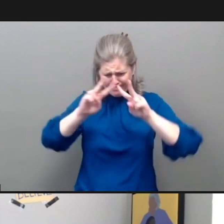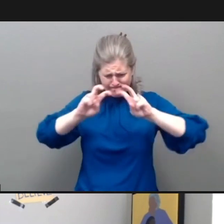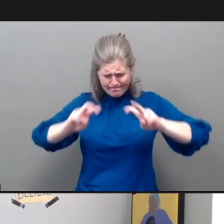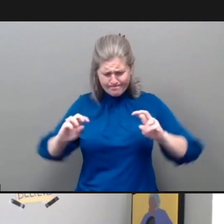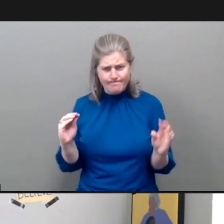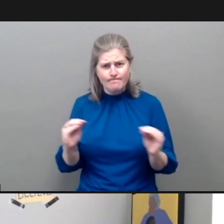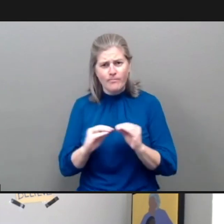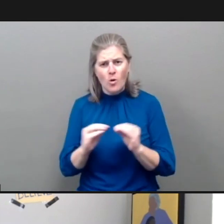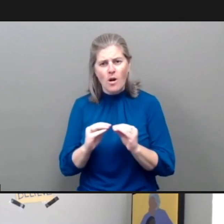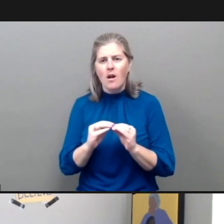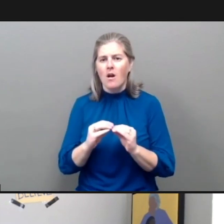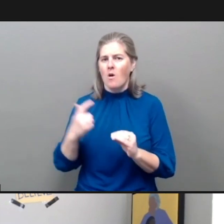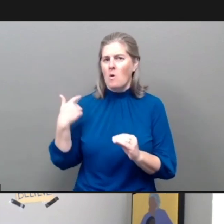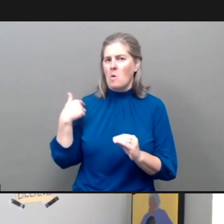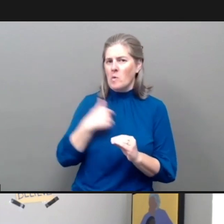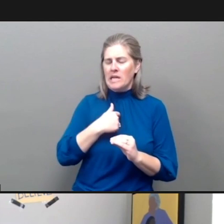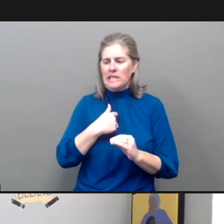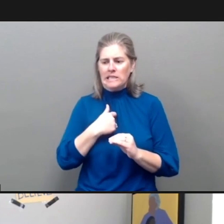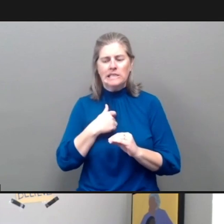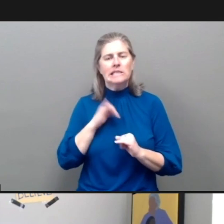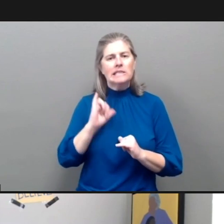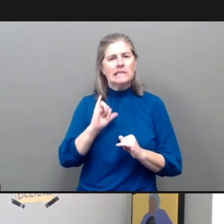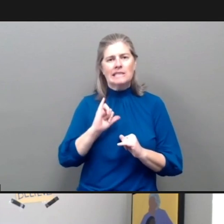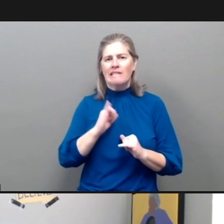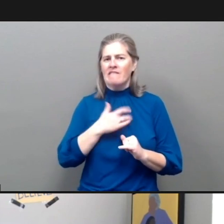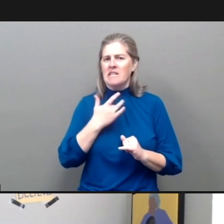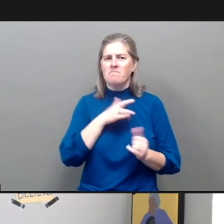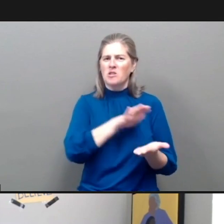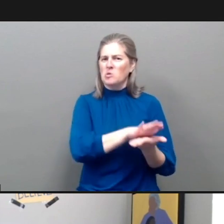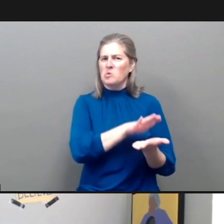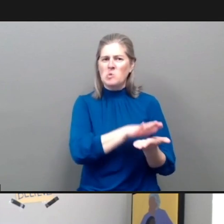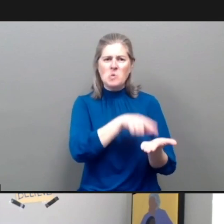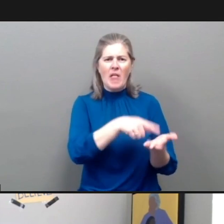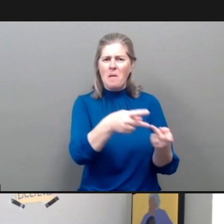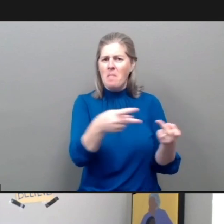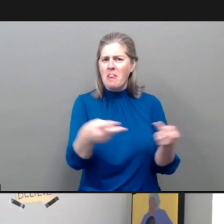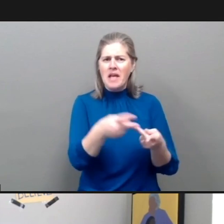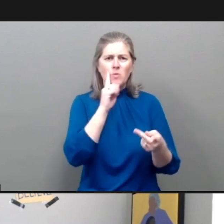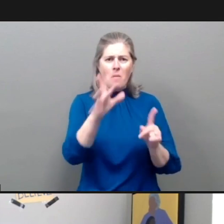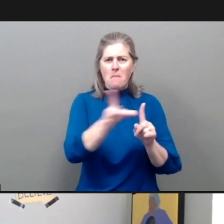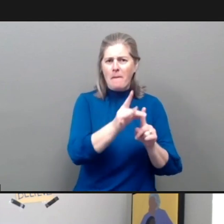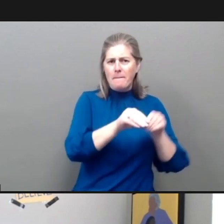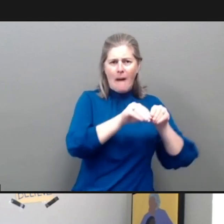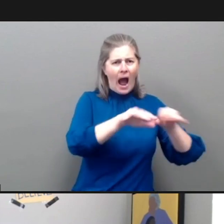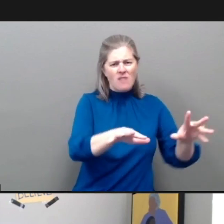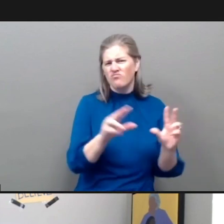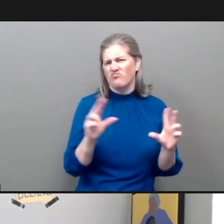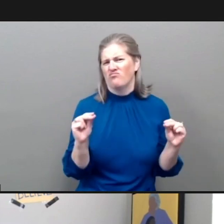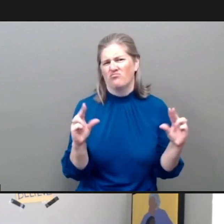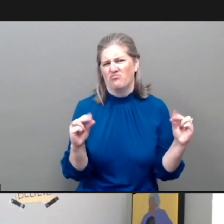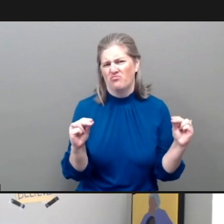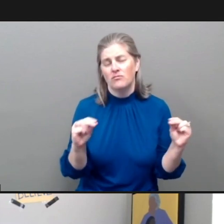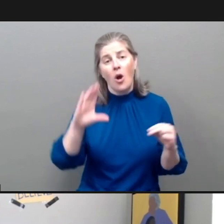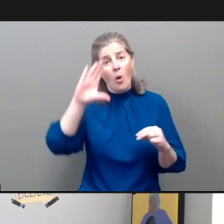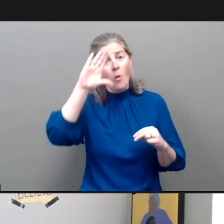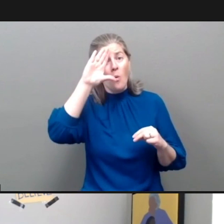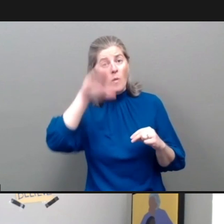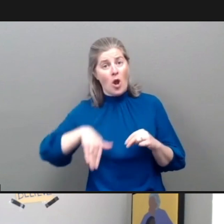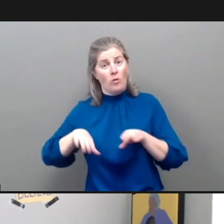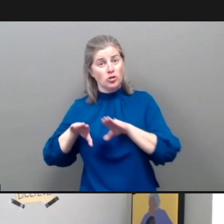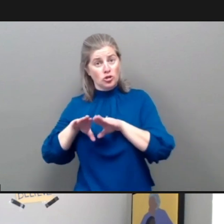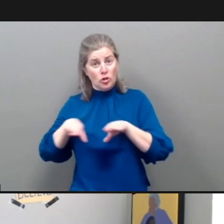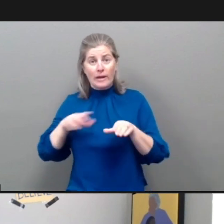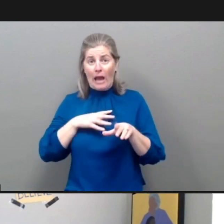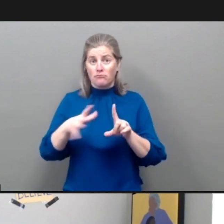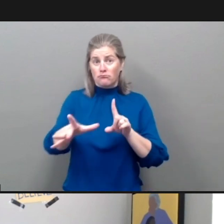that we're all very convinced that schools are not actually fueling the spread of this. We know that children can get